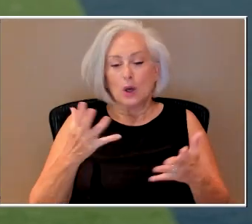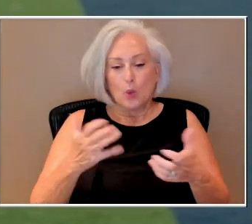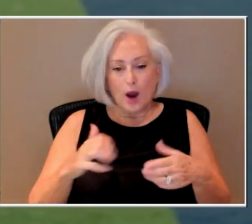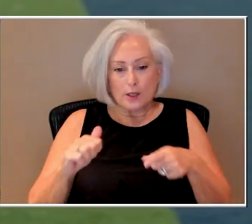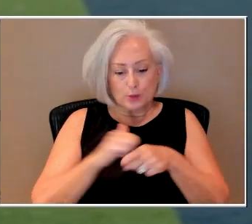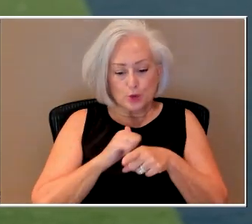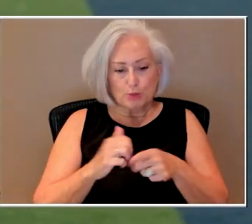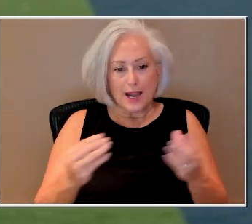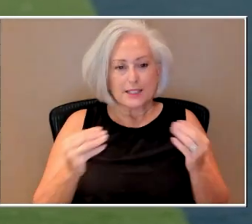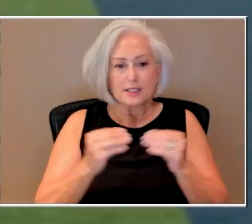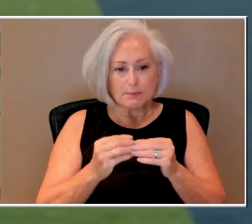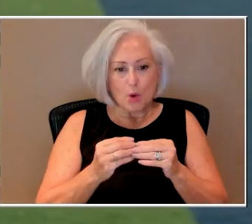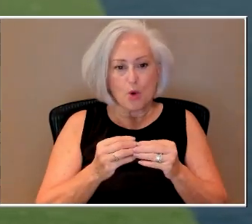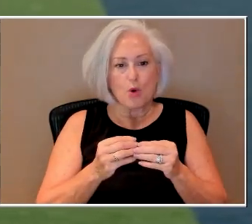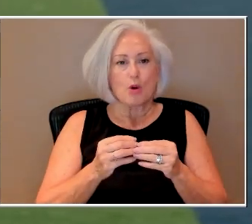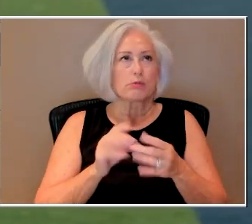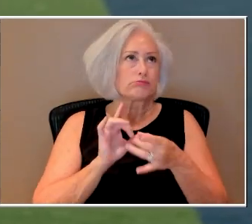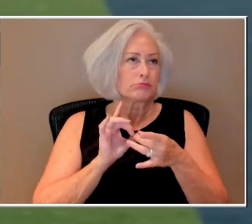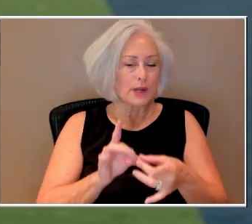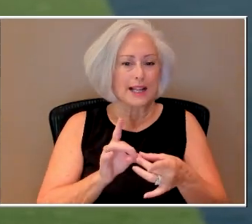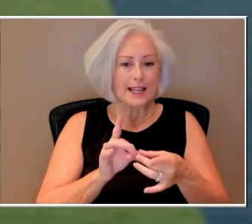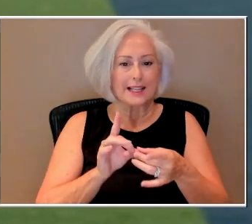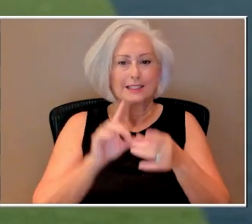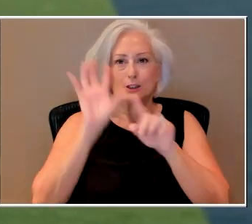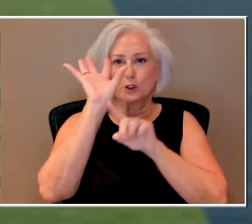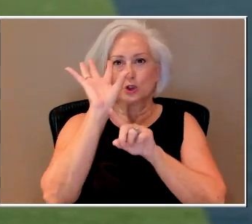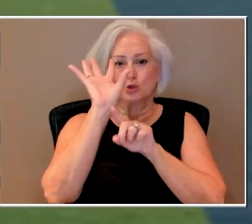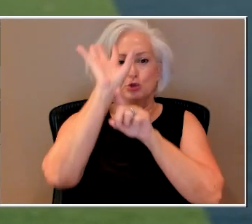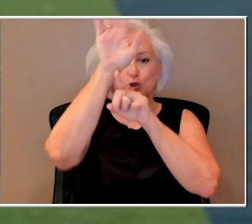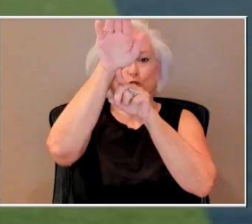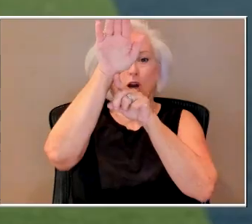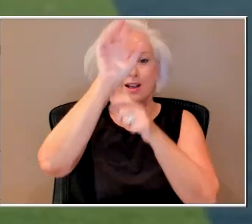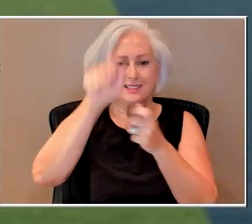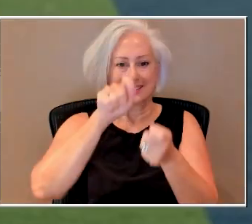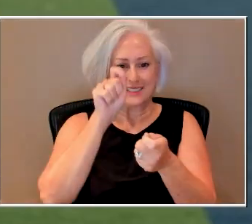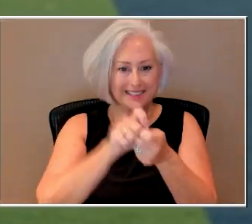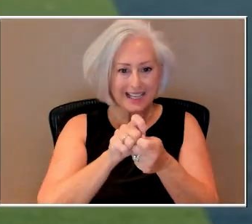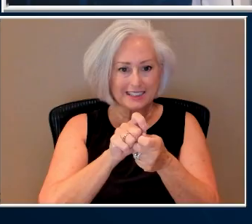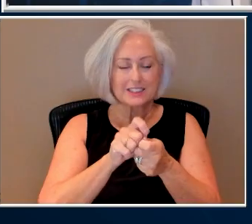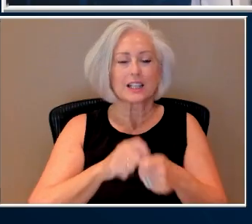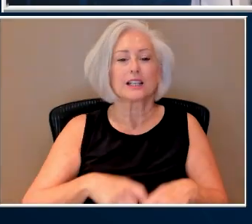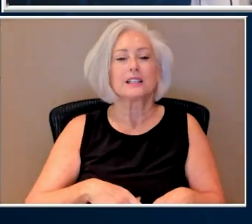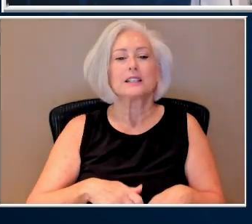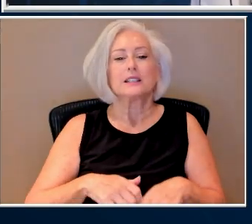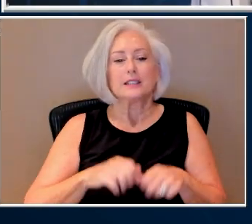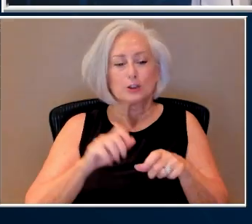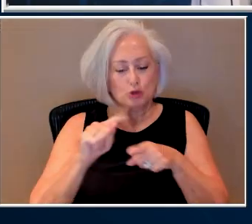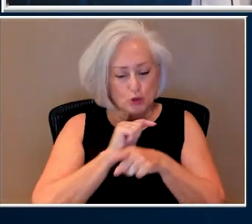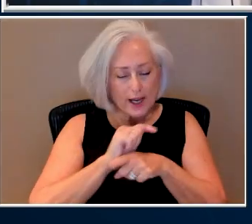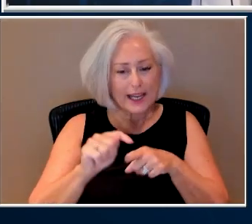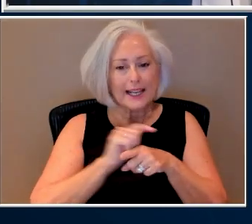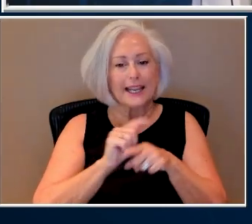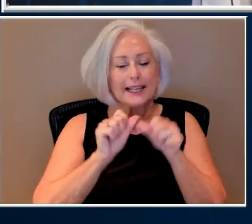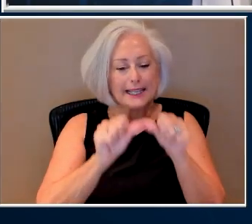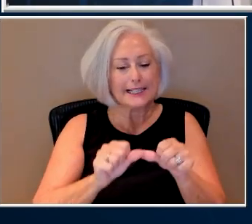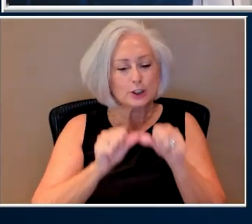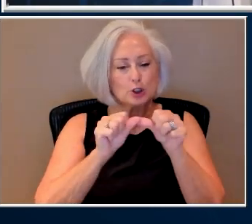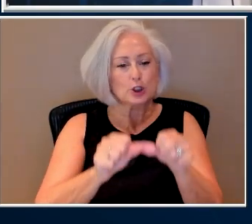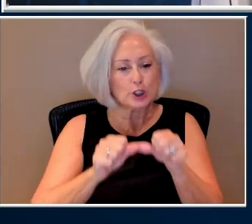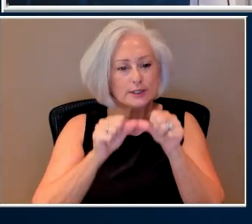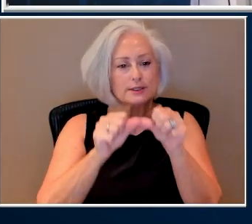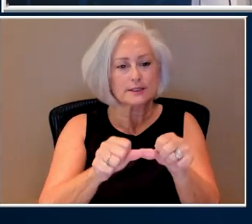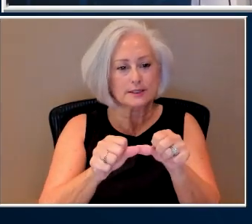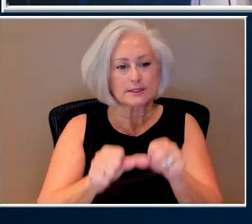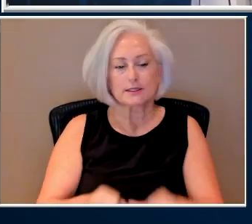shot selection, shooting, et cetera, and some training, endurance. Rick, how important is mental fitness?